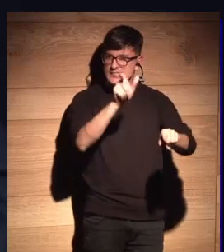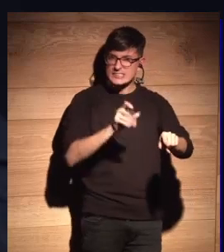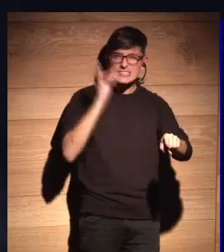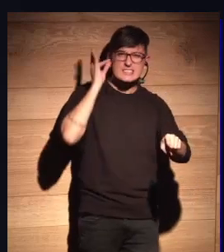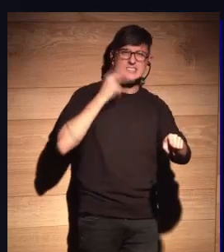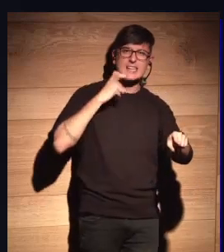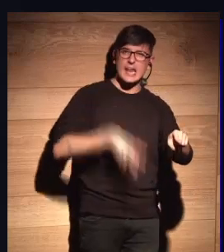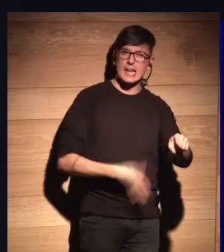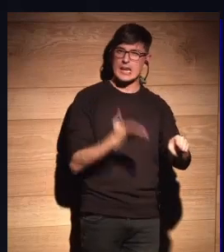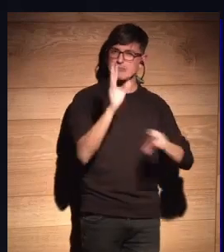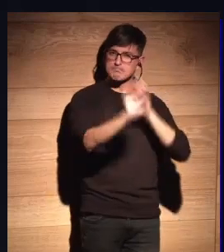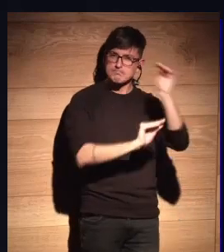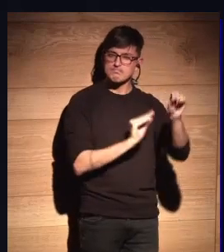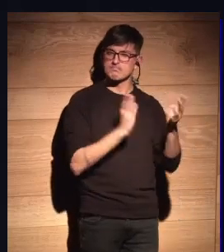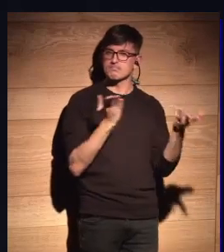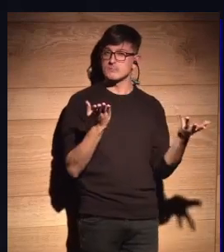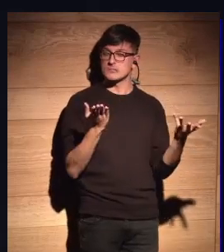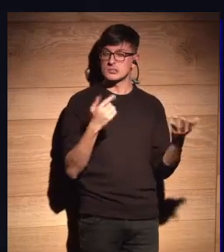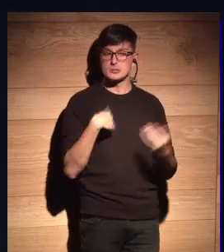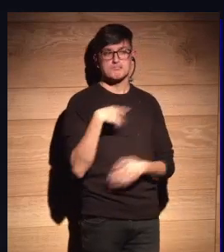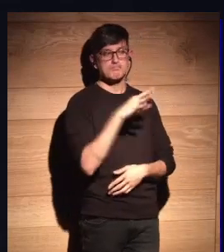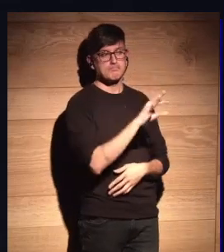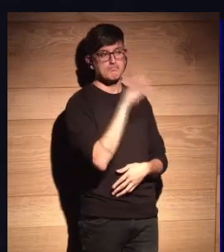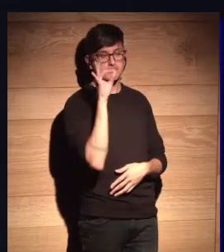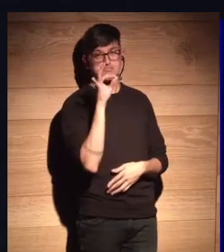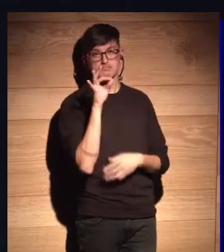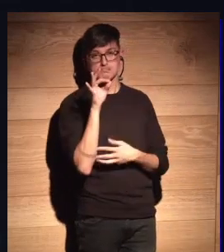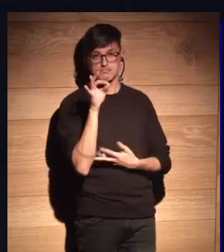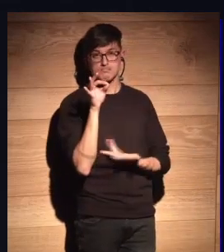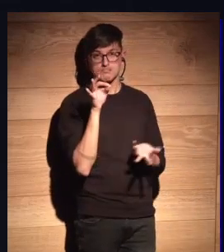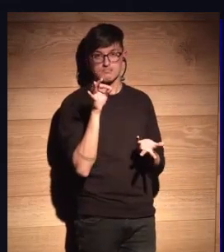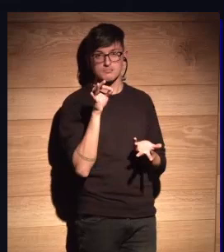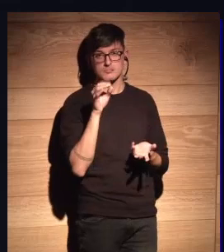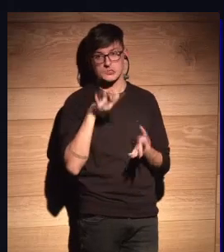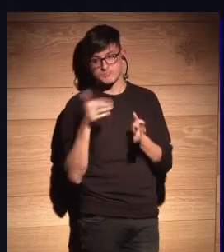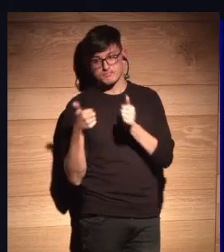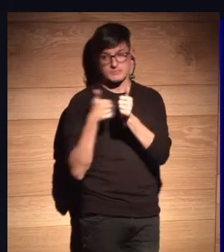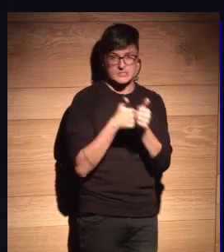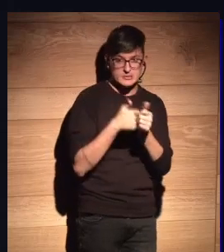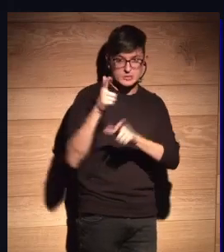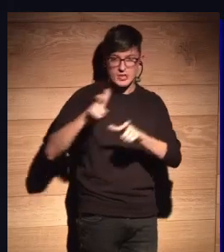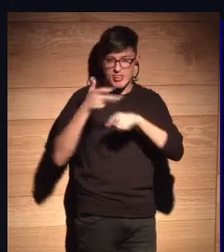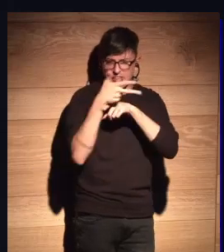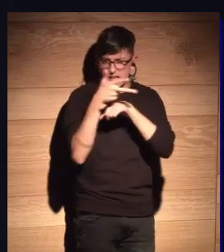And so I decided, along with the filmmaker, to go back to try and find her,